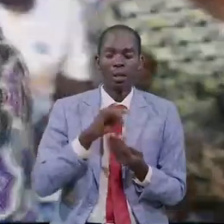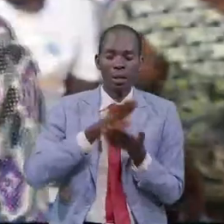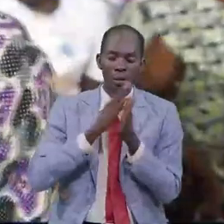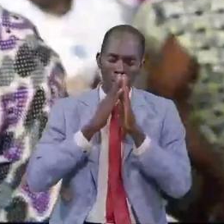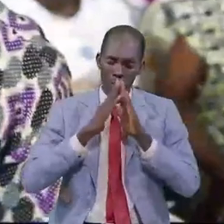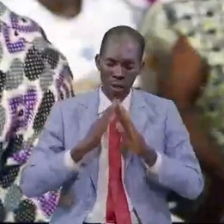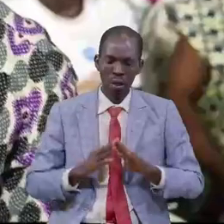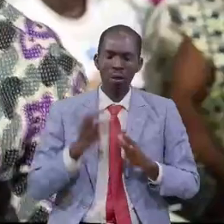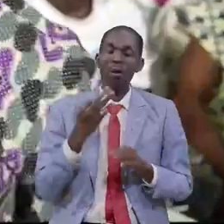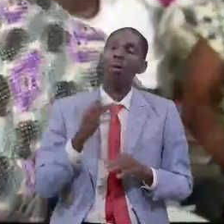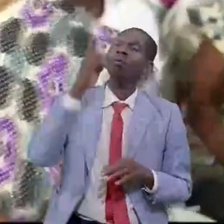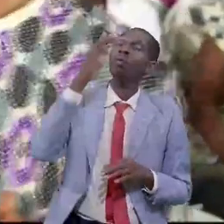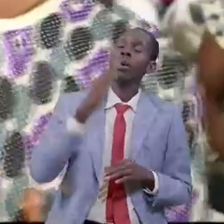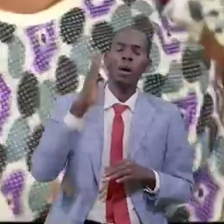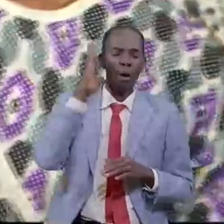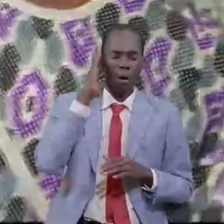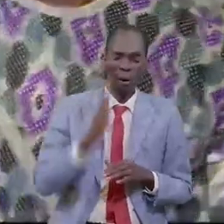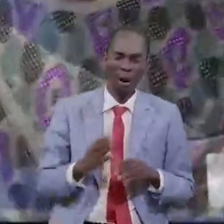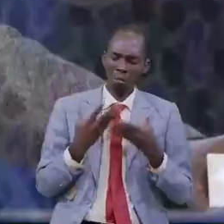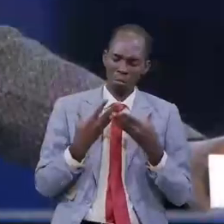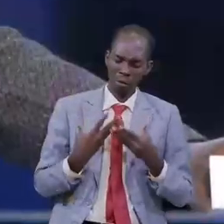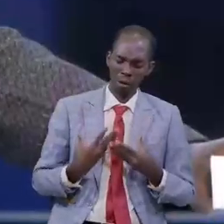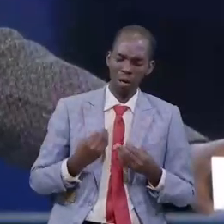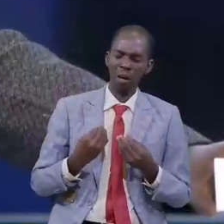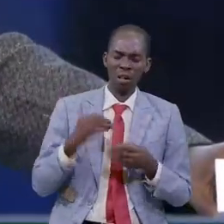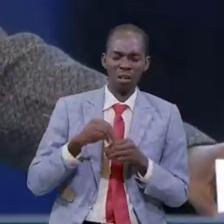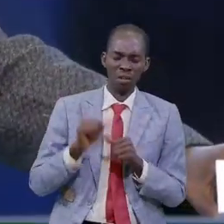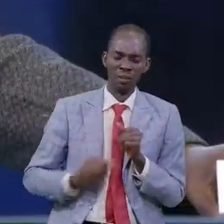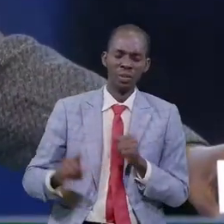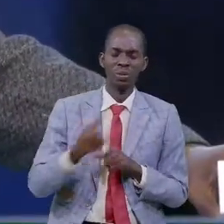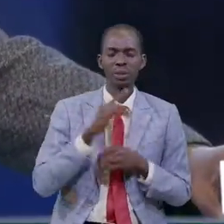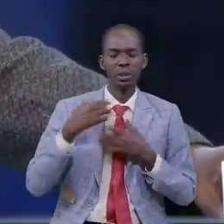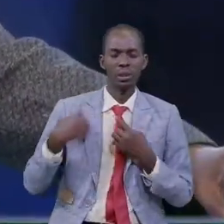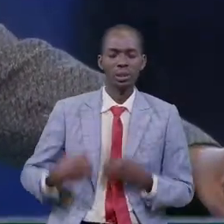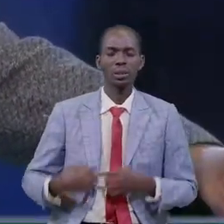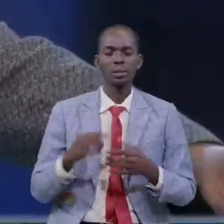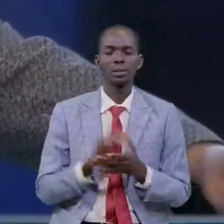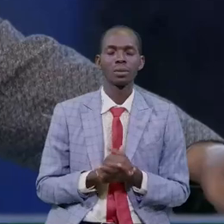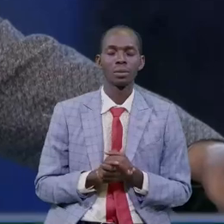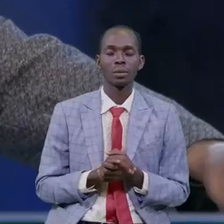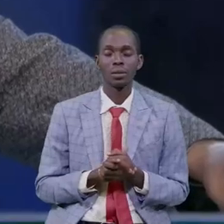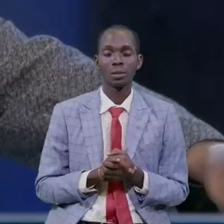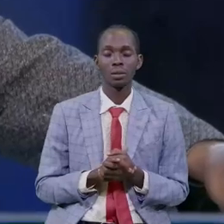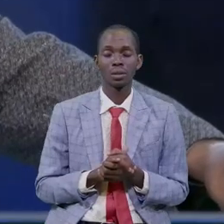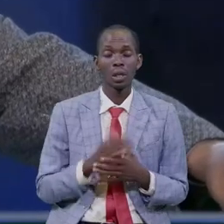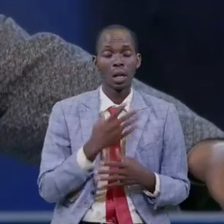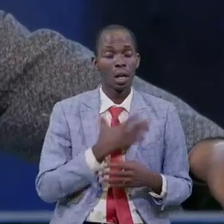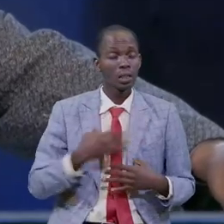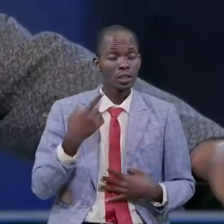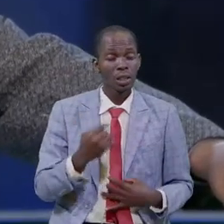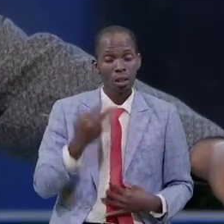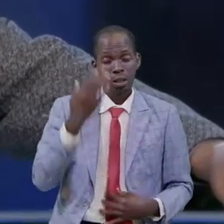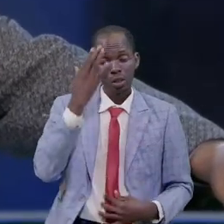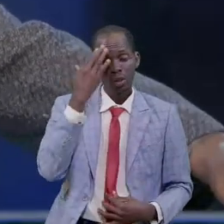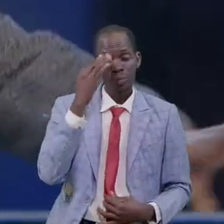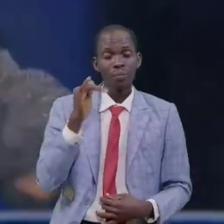Settle down que in every paix heart. De Dieu s'établisse dans chaque cœur. And the knowledge that they are